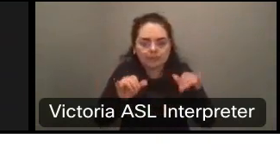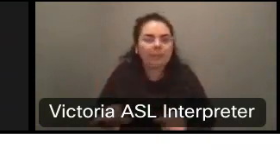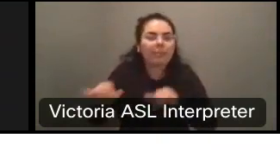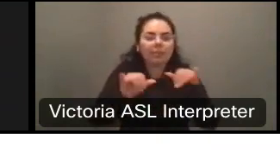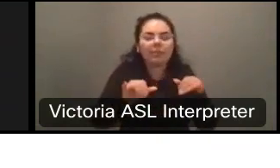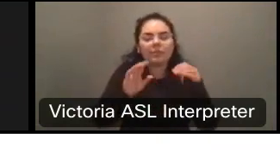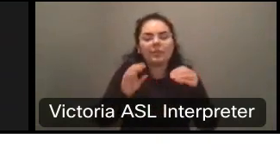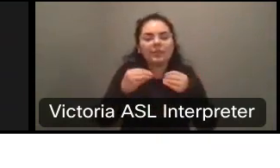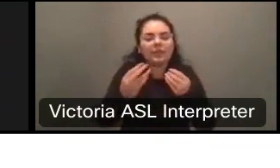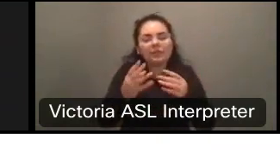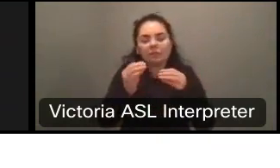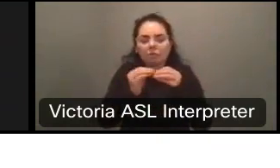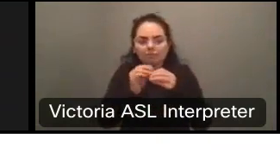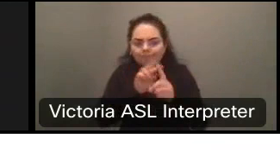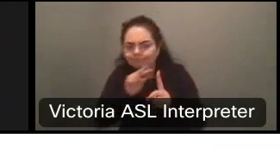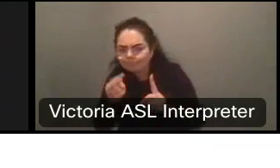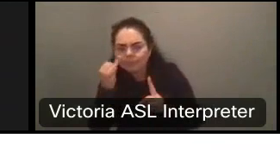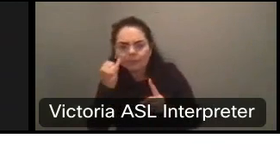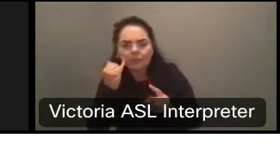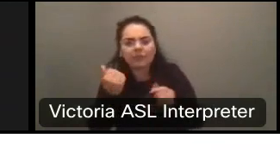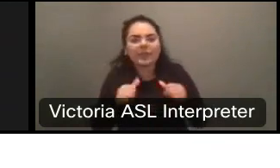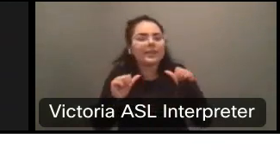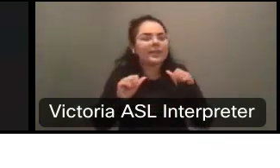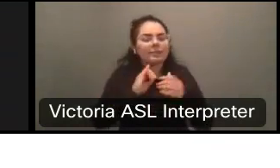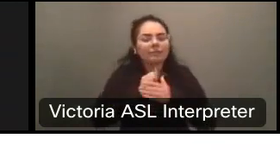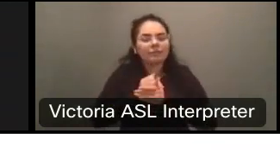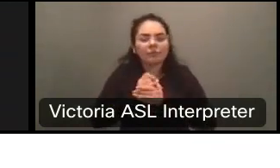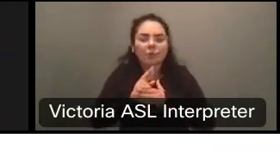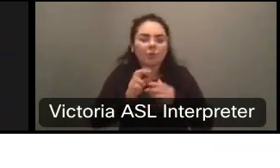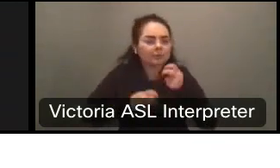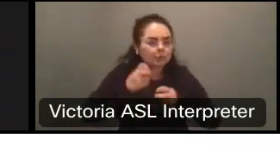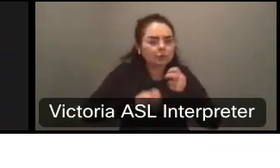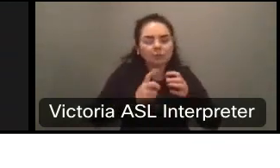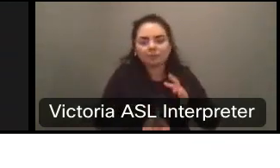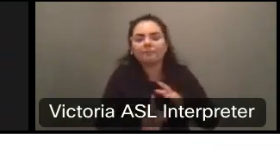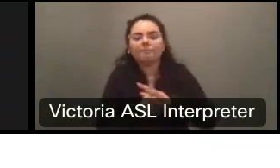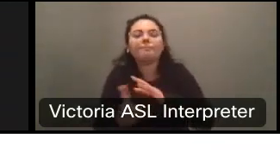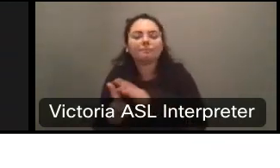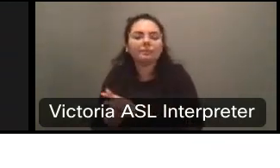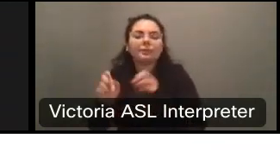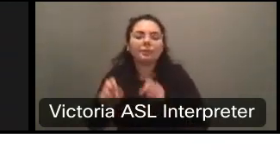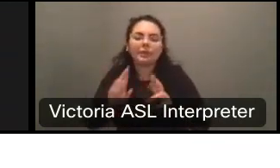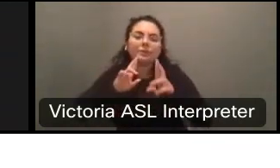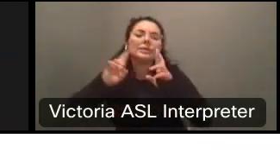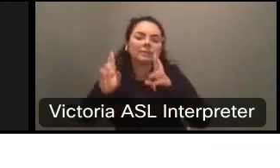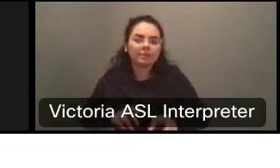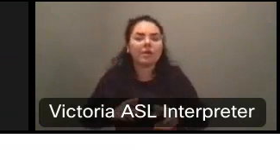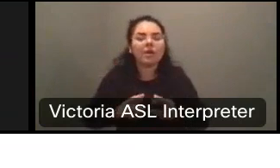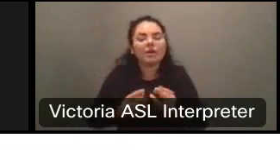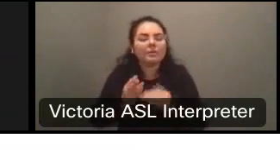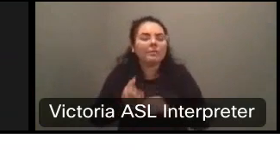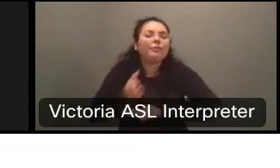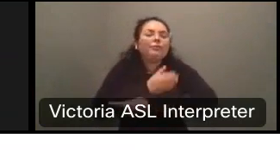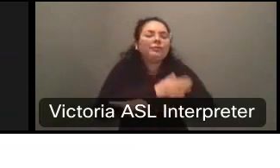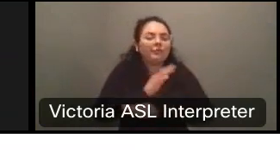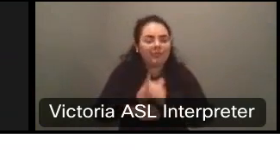visibility to see if there's any interruption or issues with those devices specifically, and then thus responding to that or again, improving those performances. So